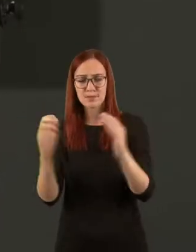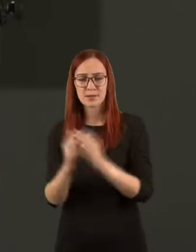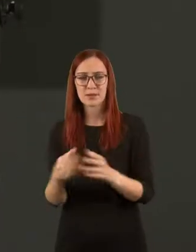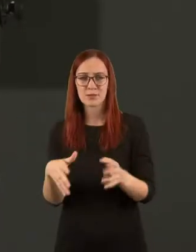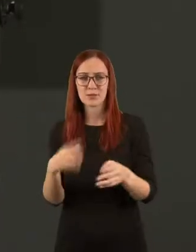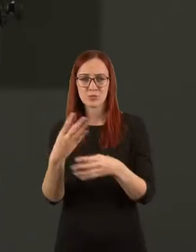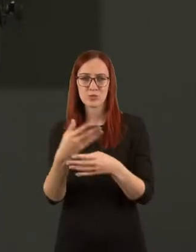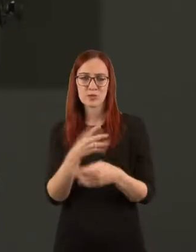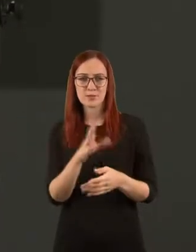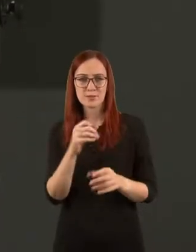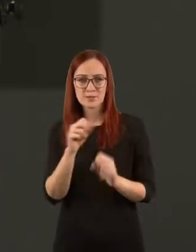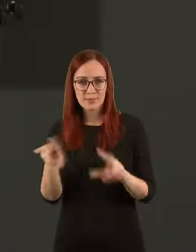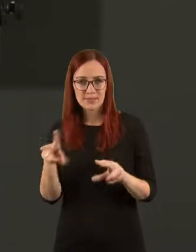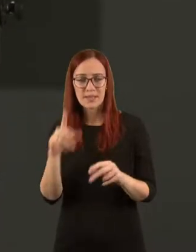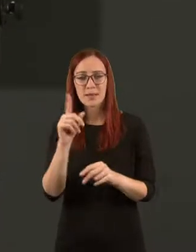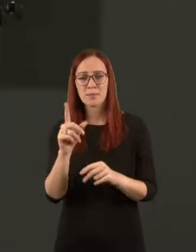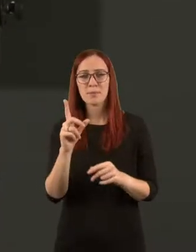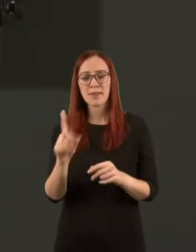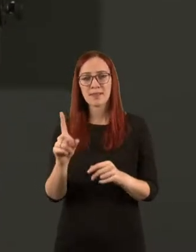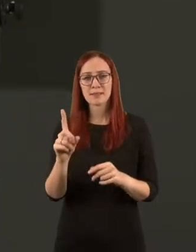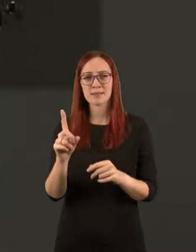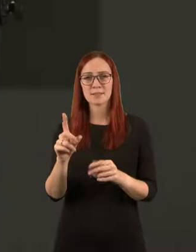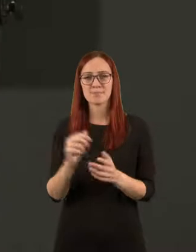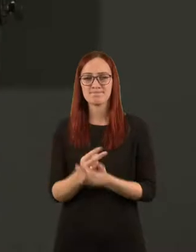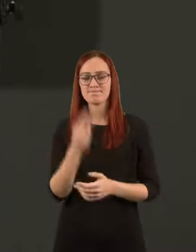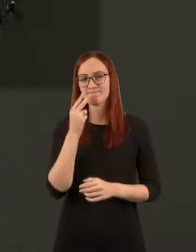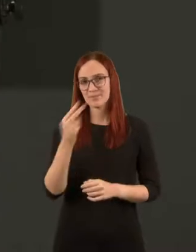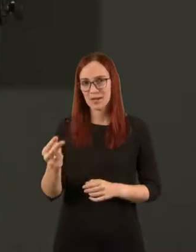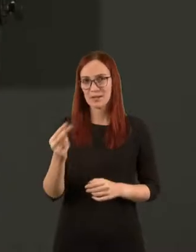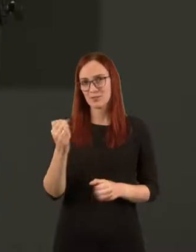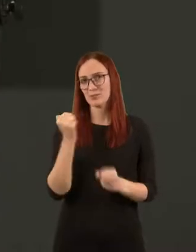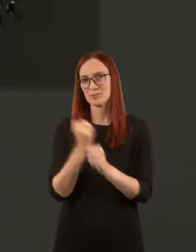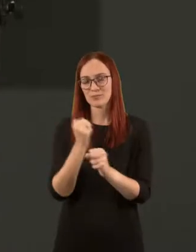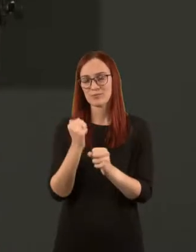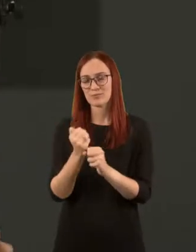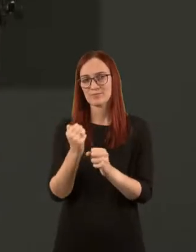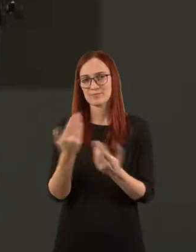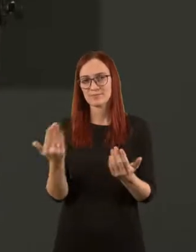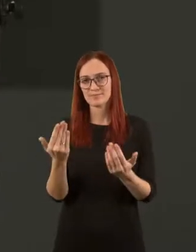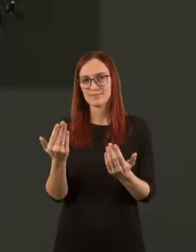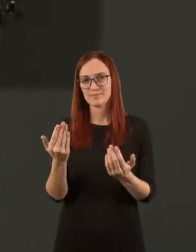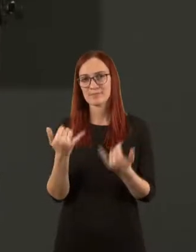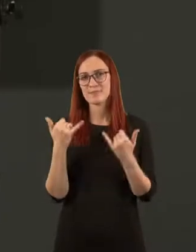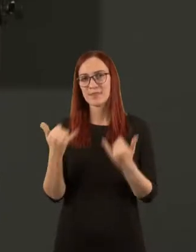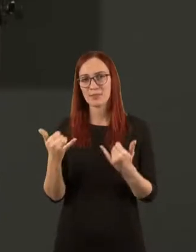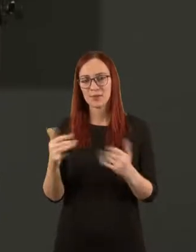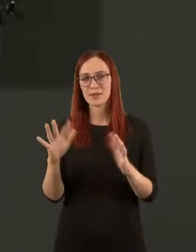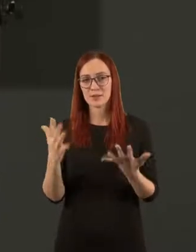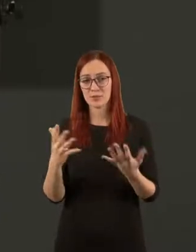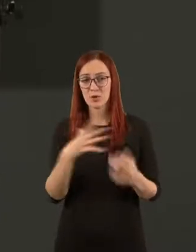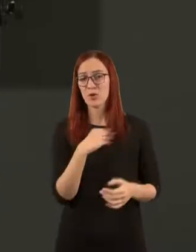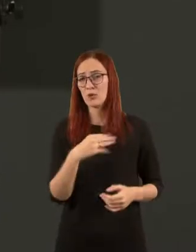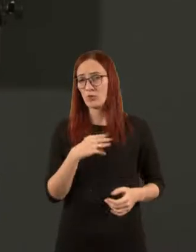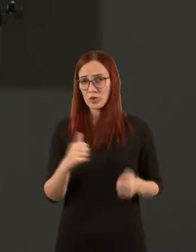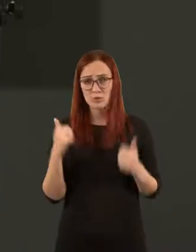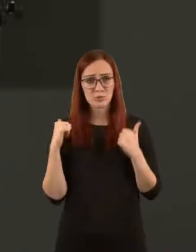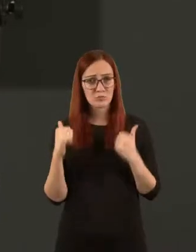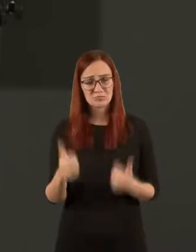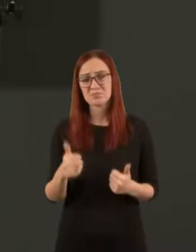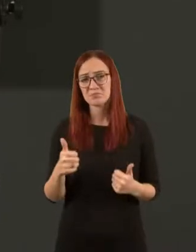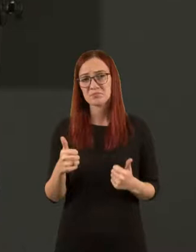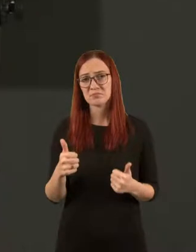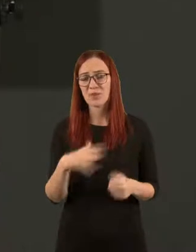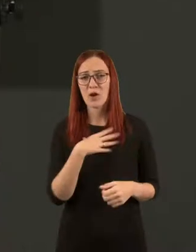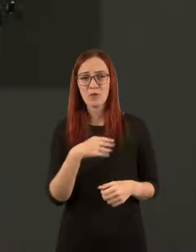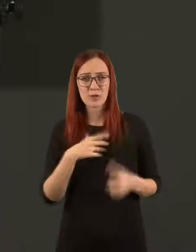tax. I think we should be thinking about public buildings. We should think about it in our laws, and I